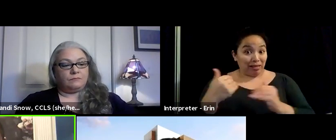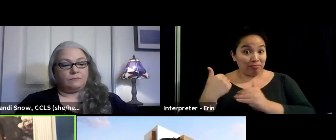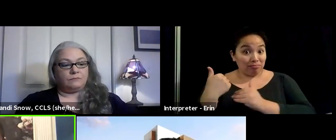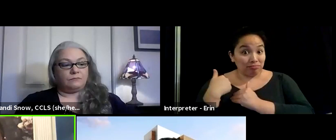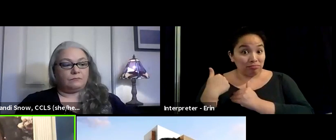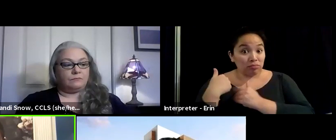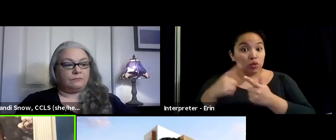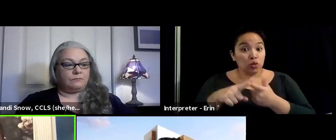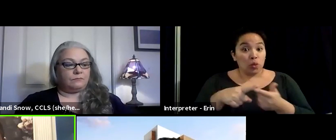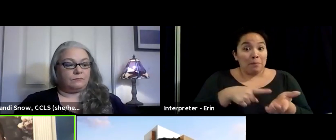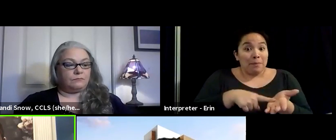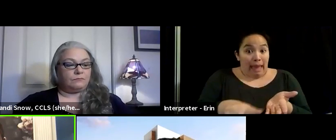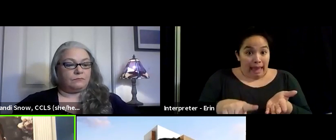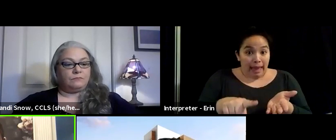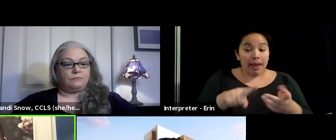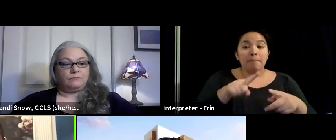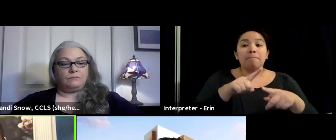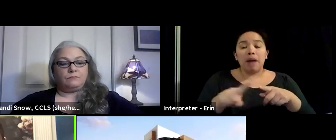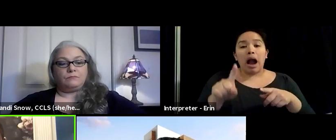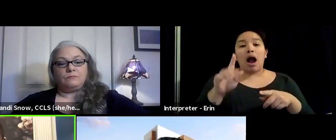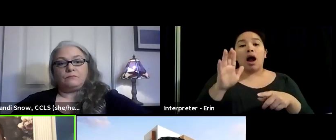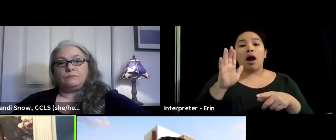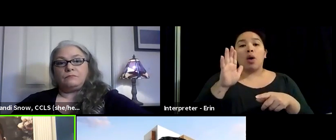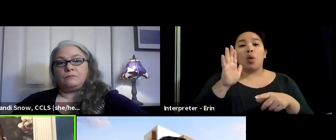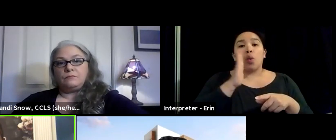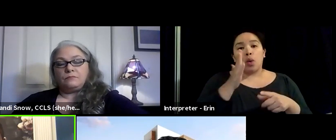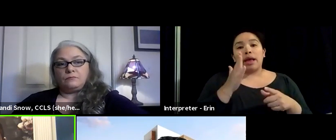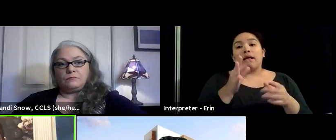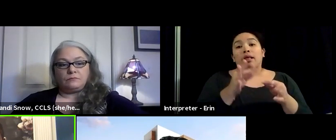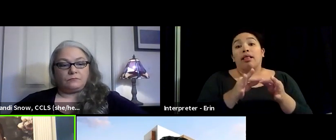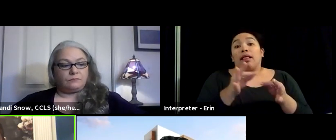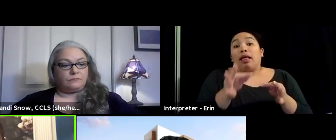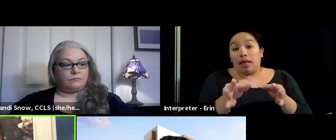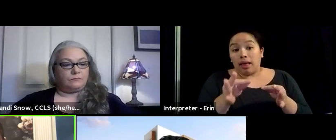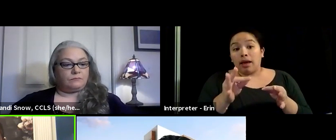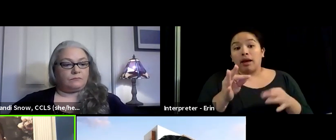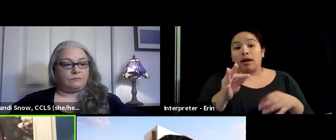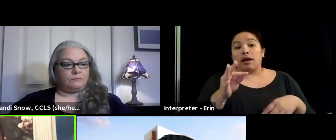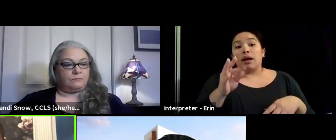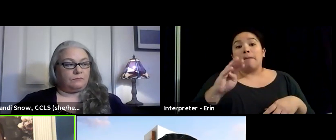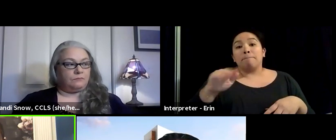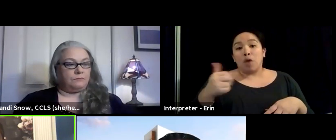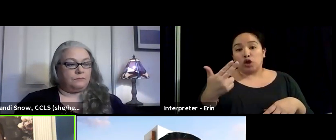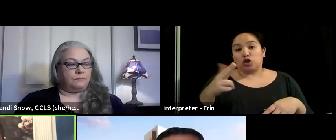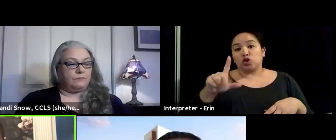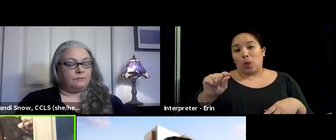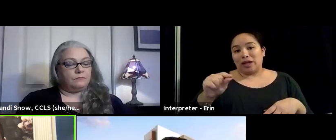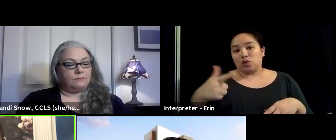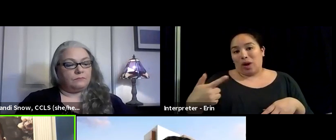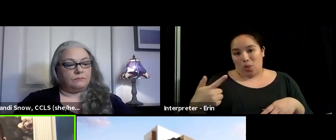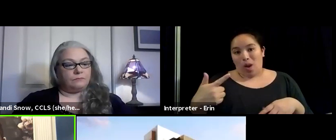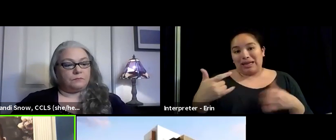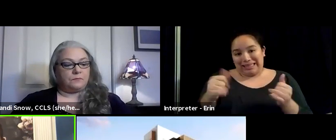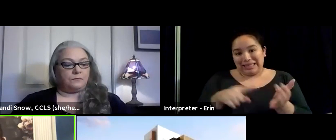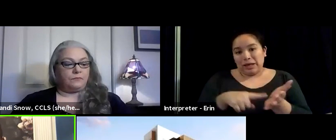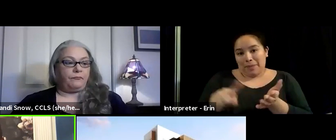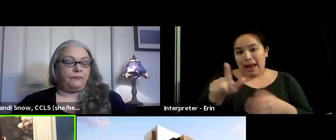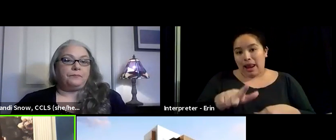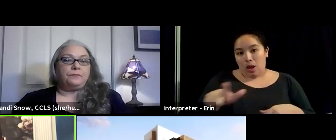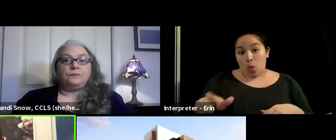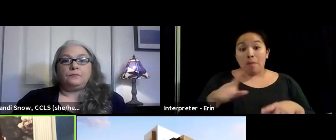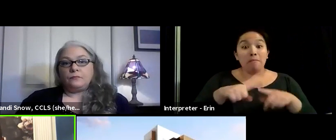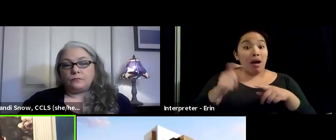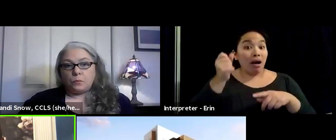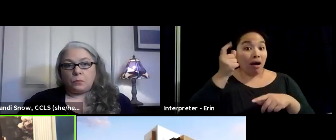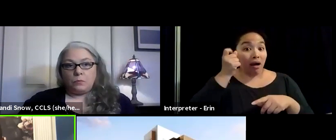rather delays the recovery of rent by landlords until March of 2021. It is important to note that beginning